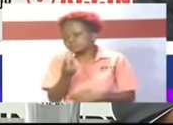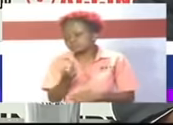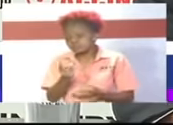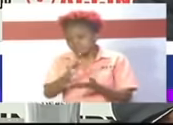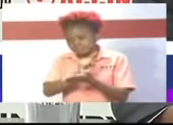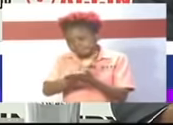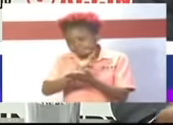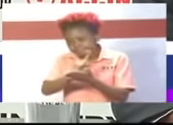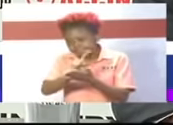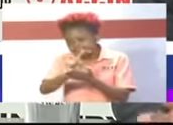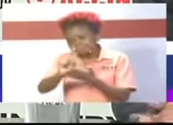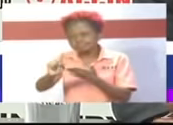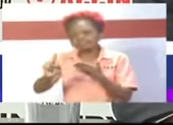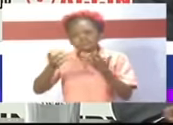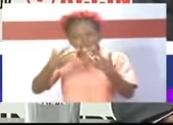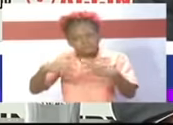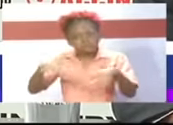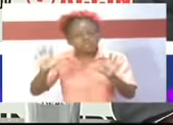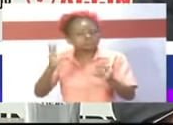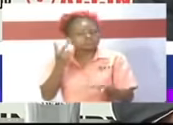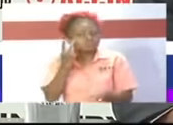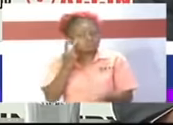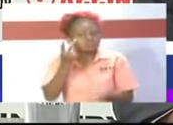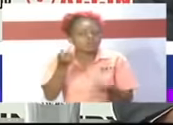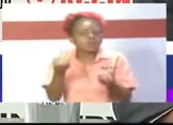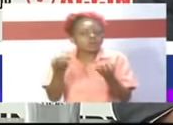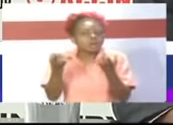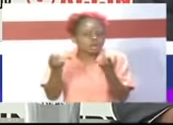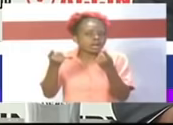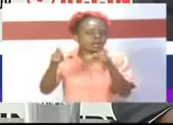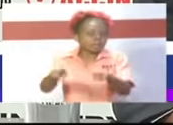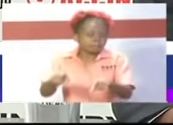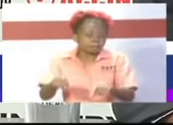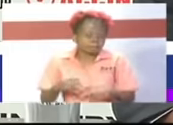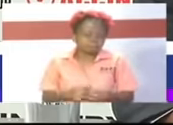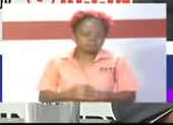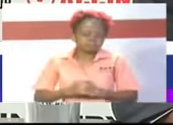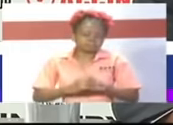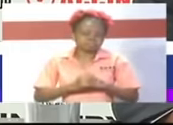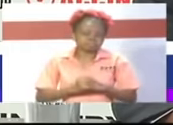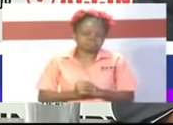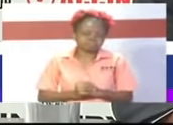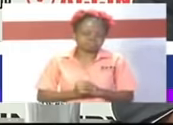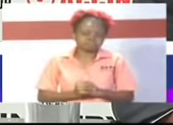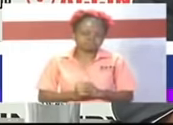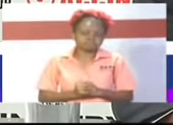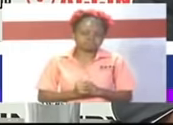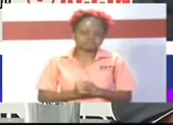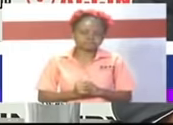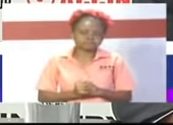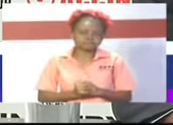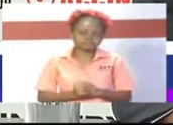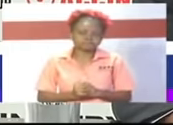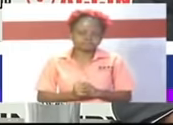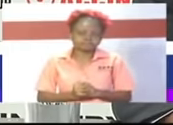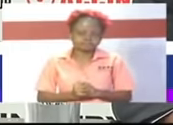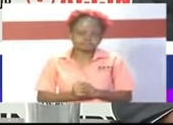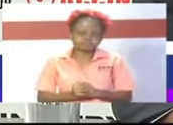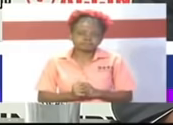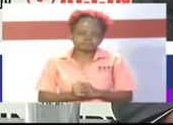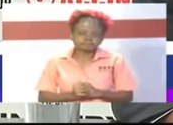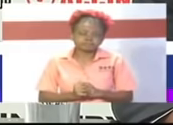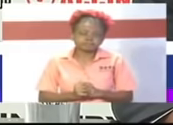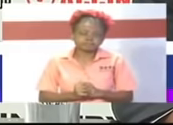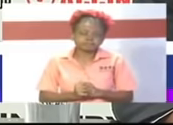was basically an artifact of which samples happened to have been collected and tested at that point in time. So